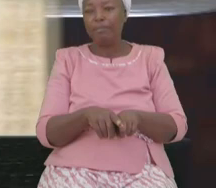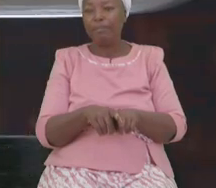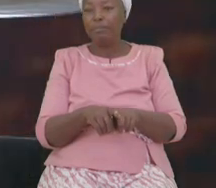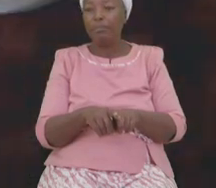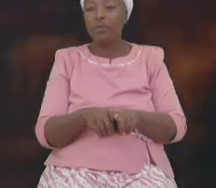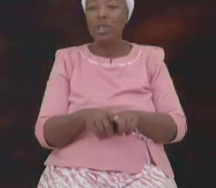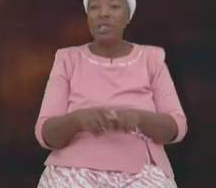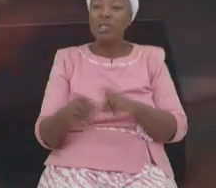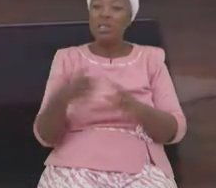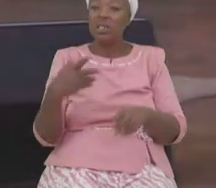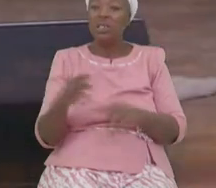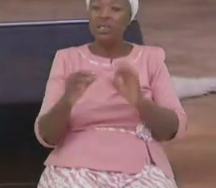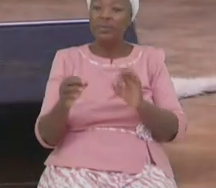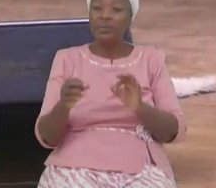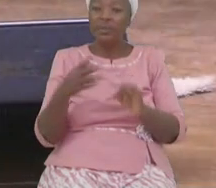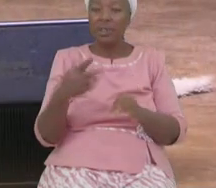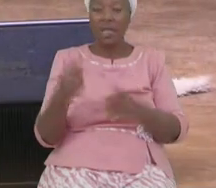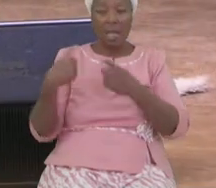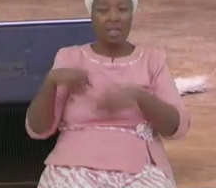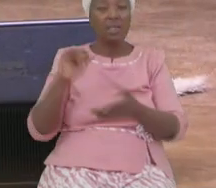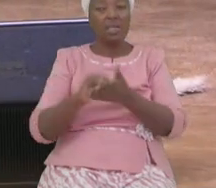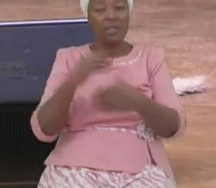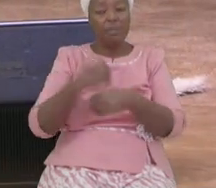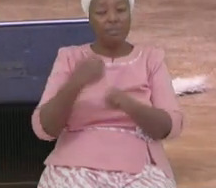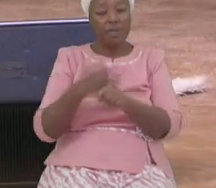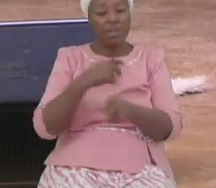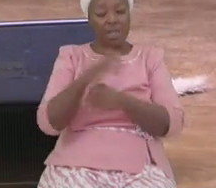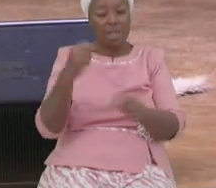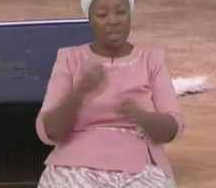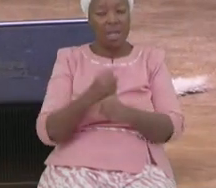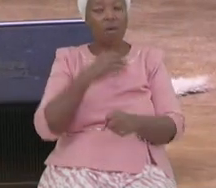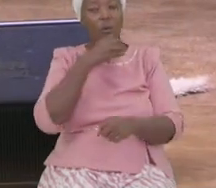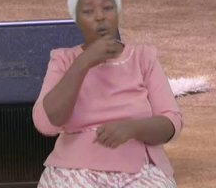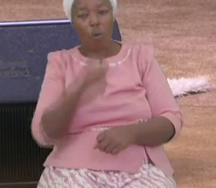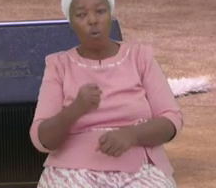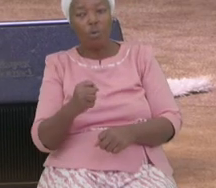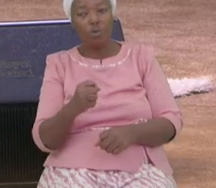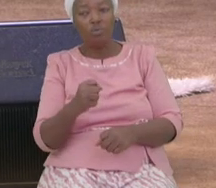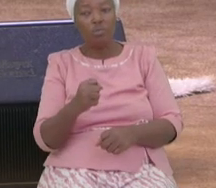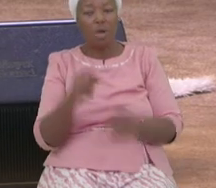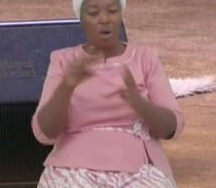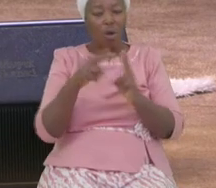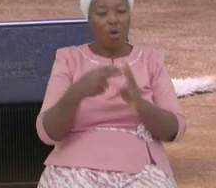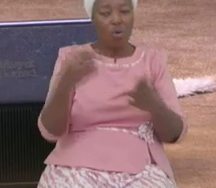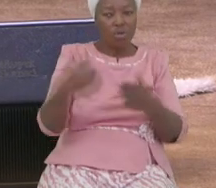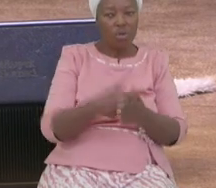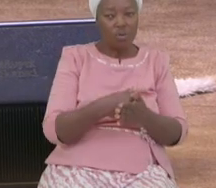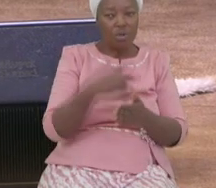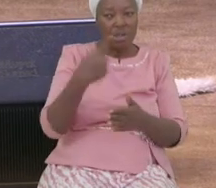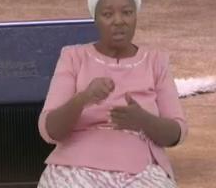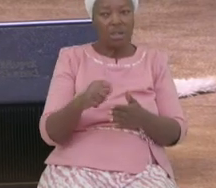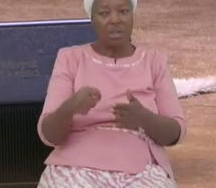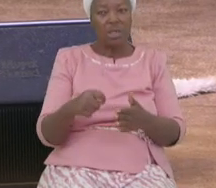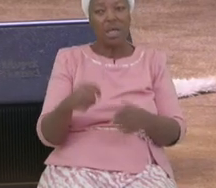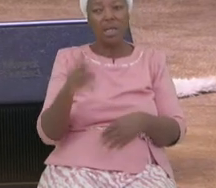that makes the year old on you, the date